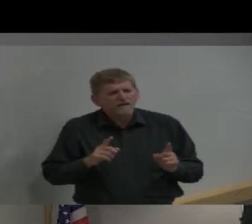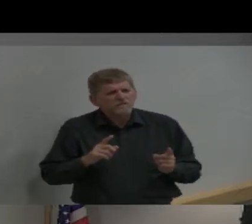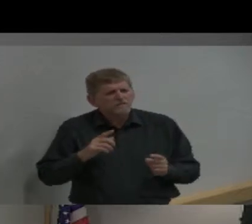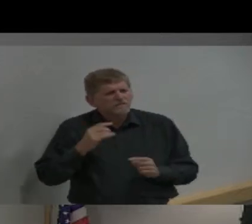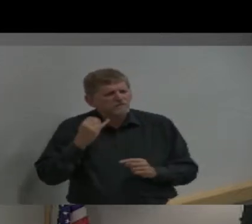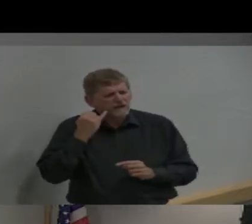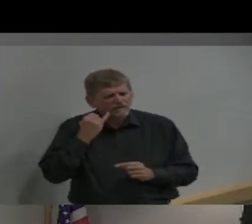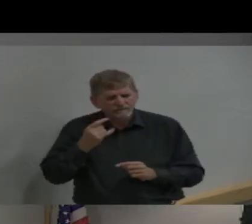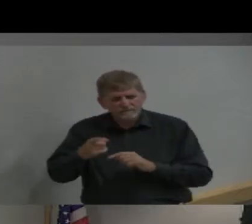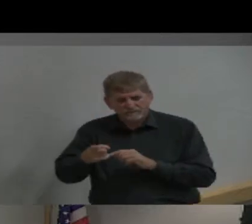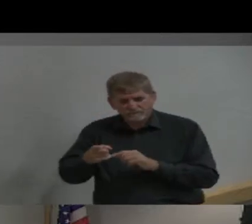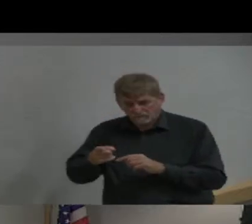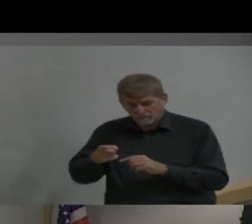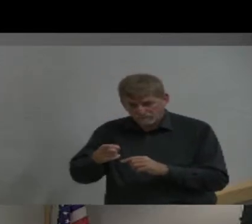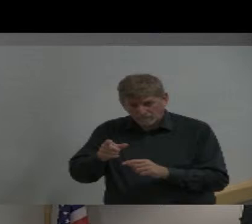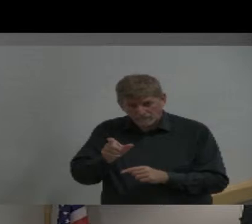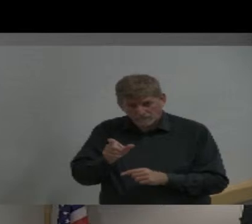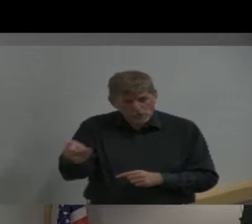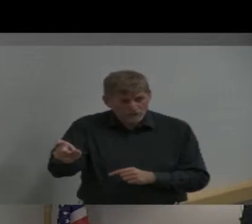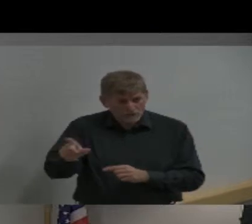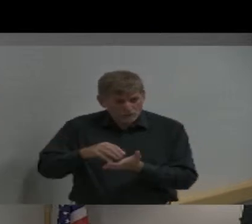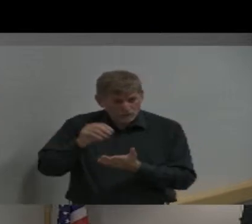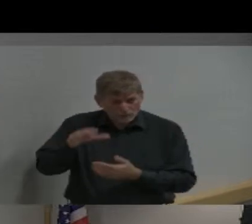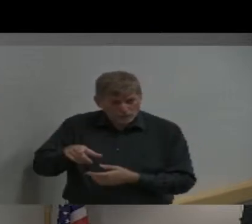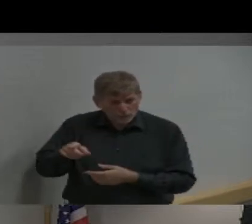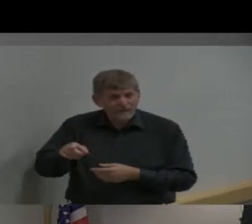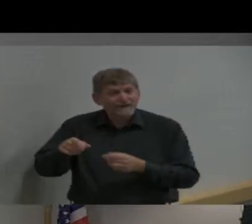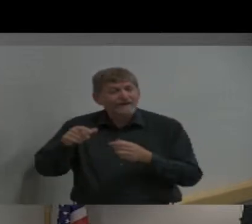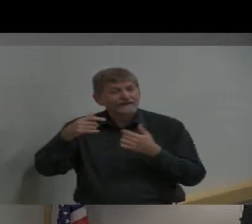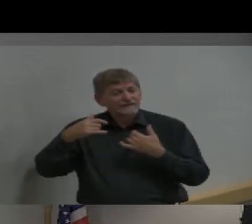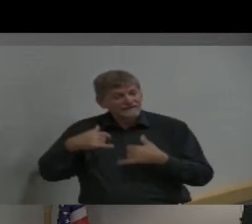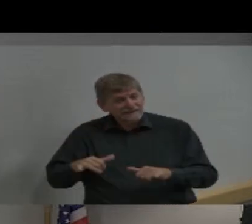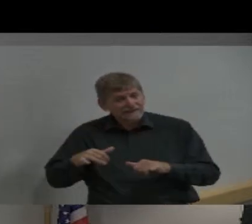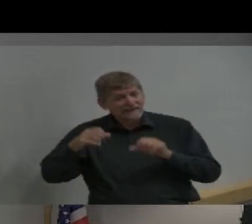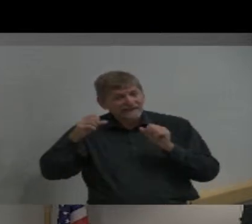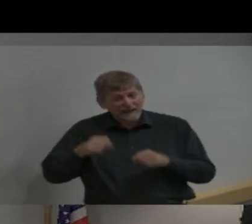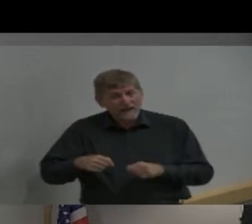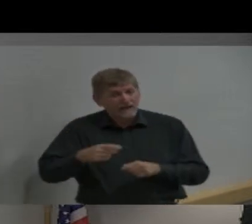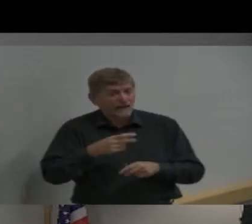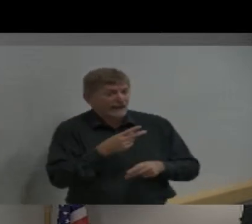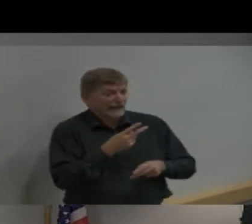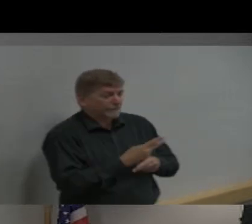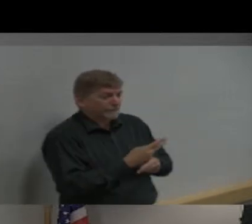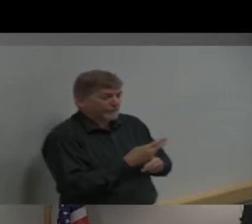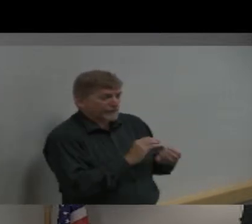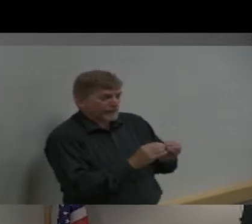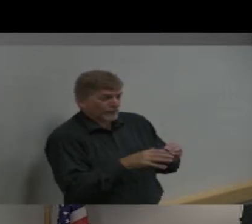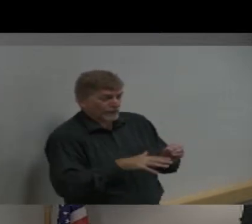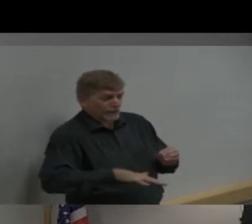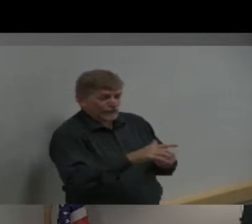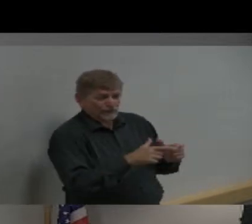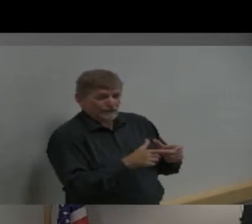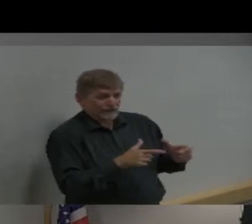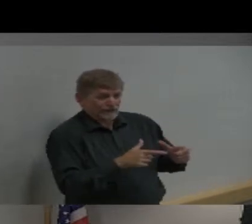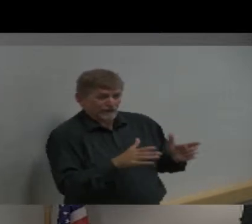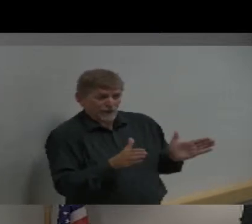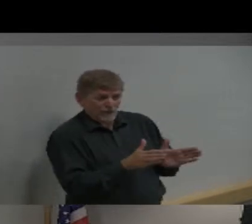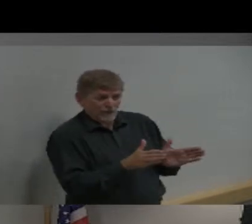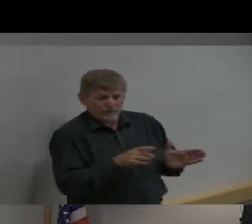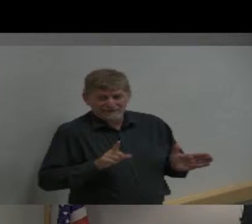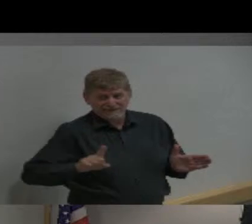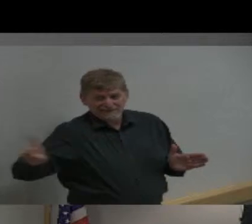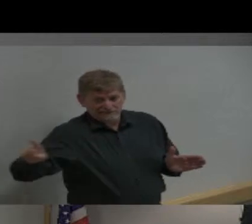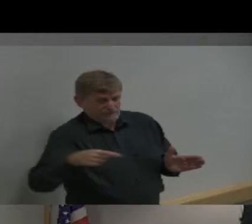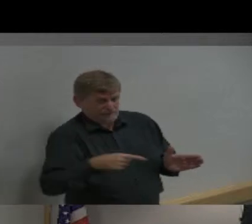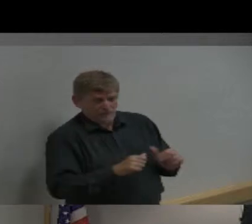students. That's one of the ways we've been able to keep our numbers of cases within K through 12 students as low as it has